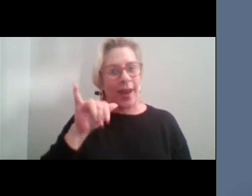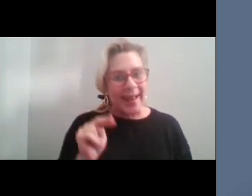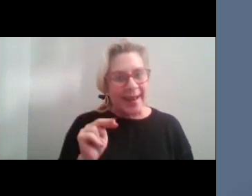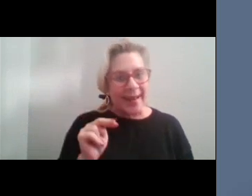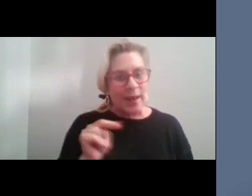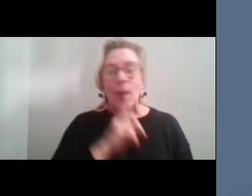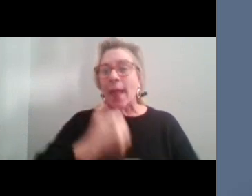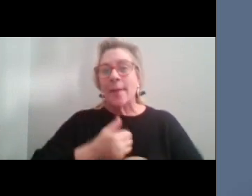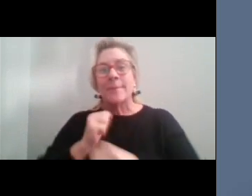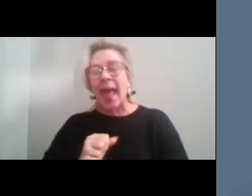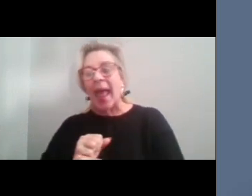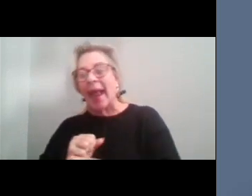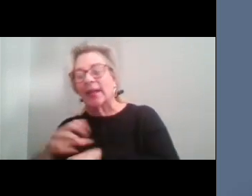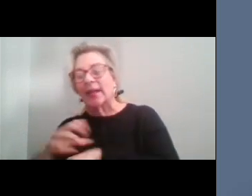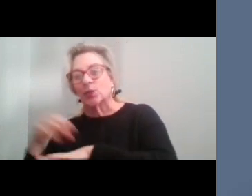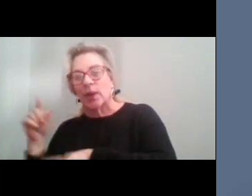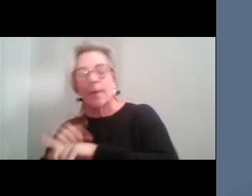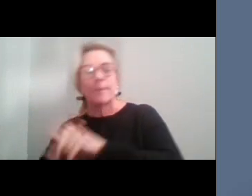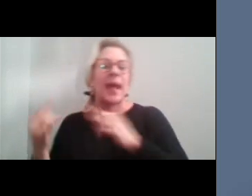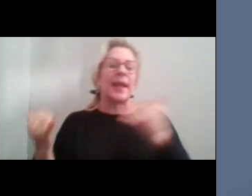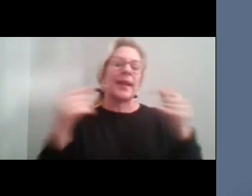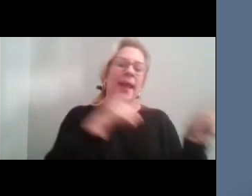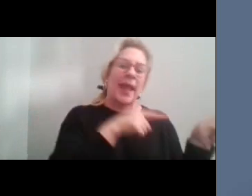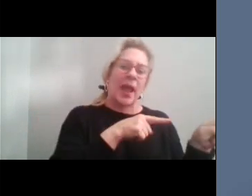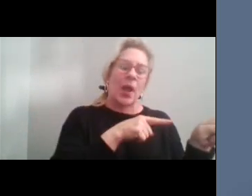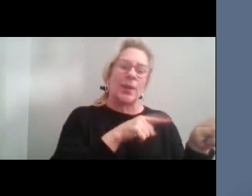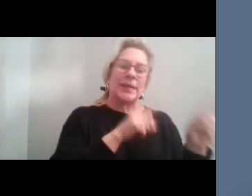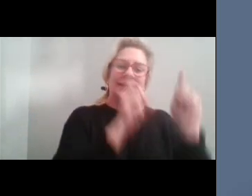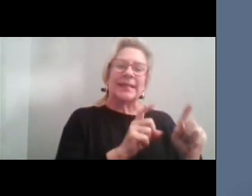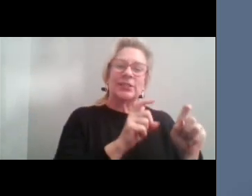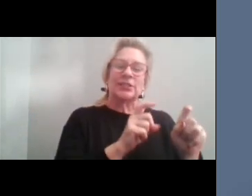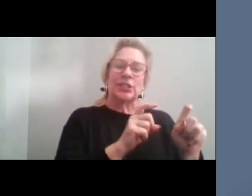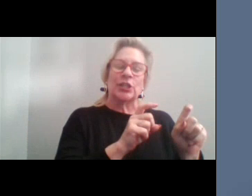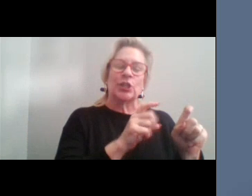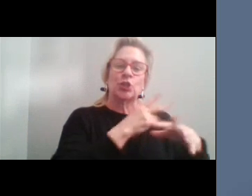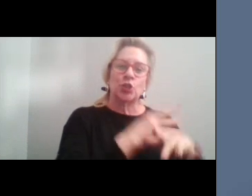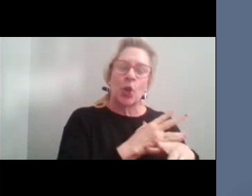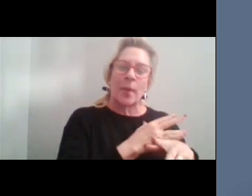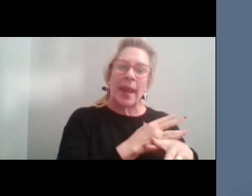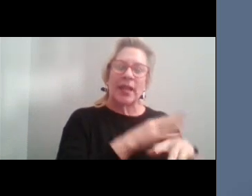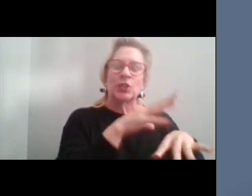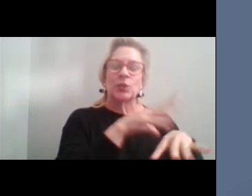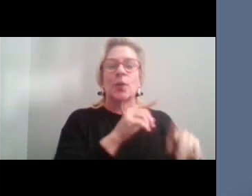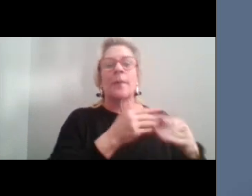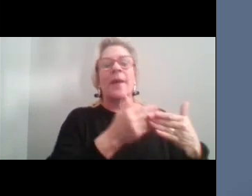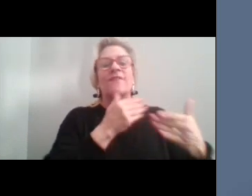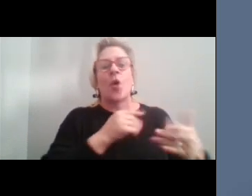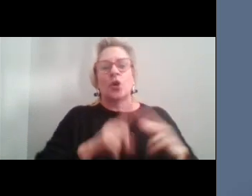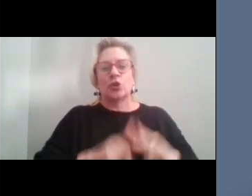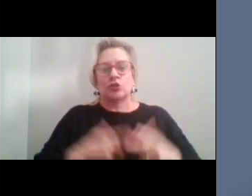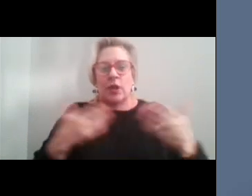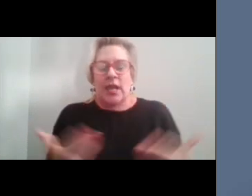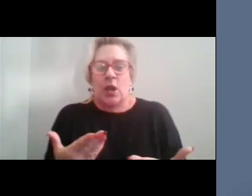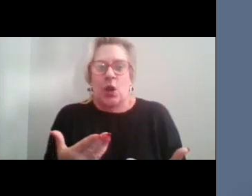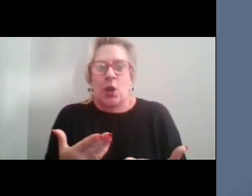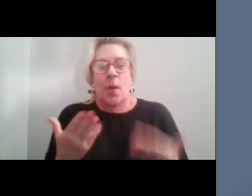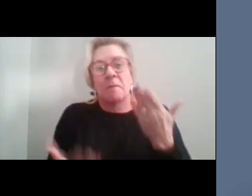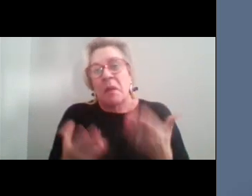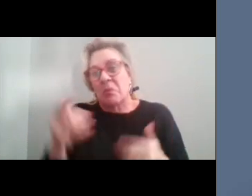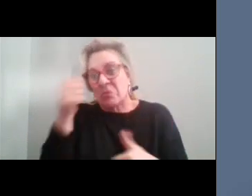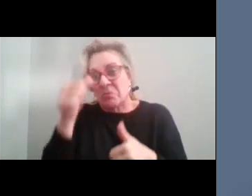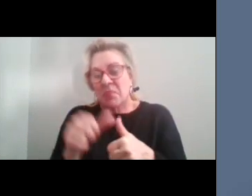Switzerland, and it's now actually being tested in Germany and Switzerland before it's delivered here. And as you may recall,